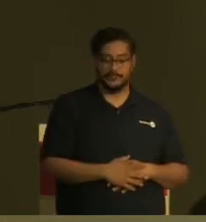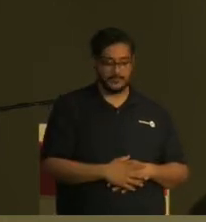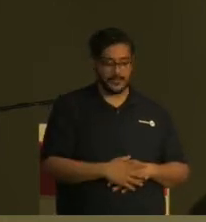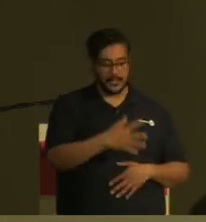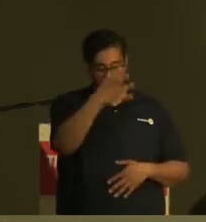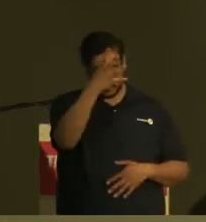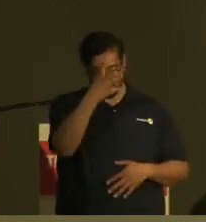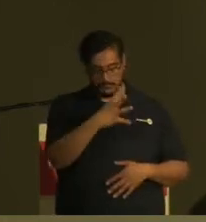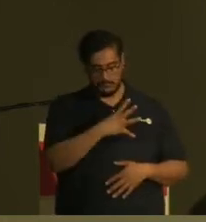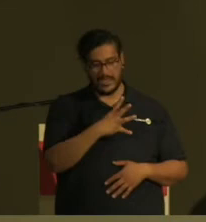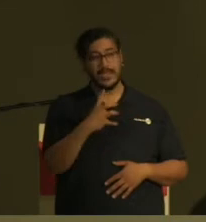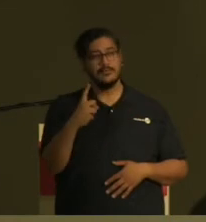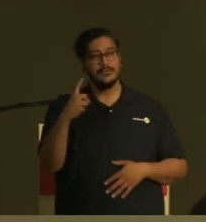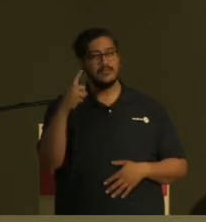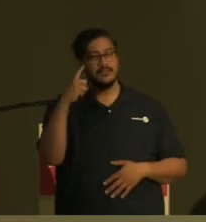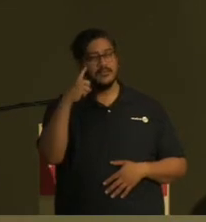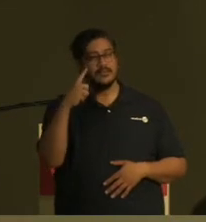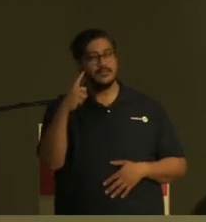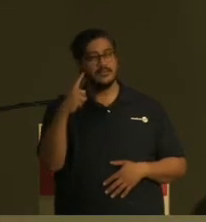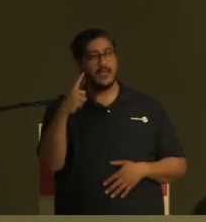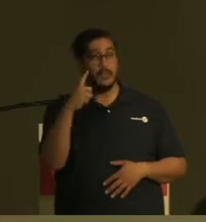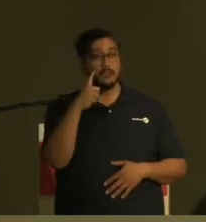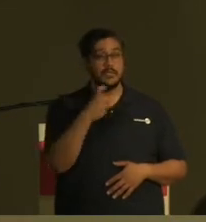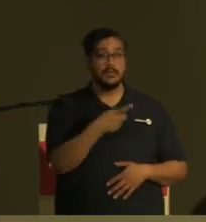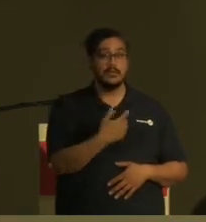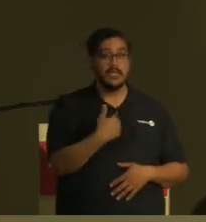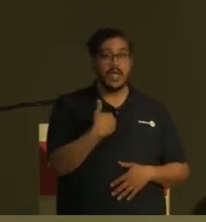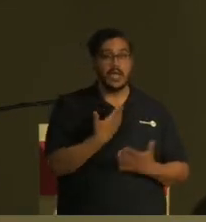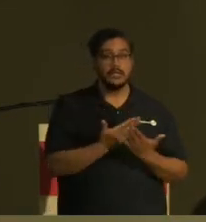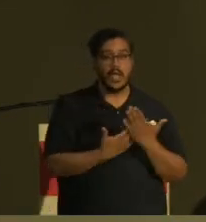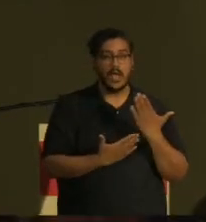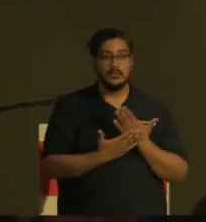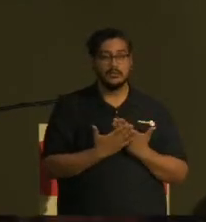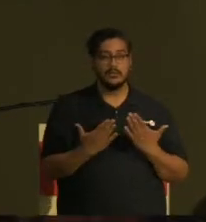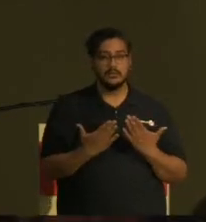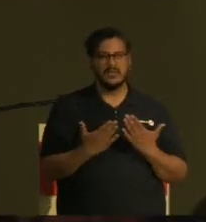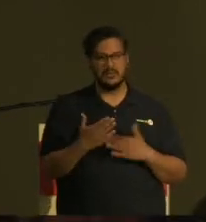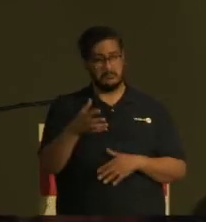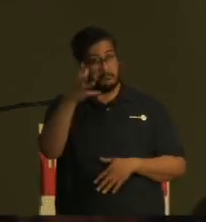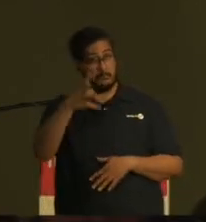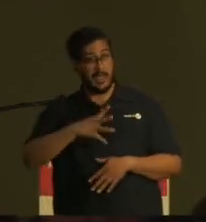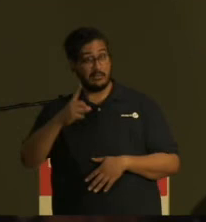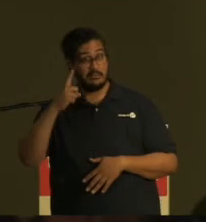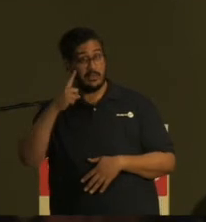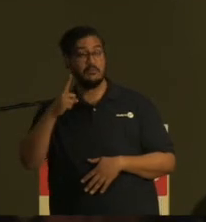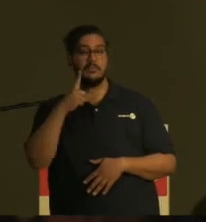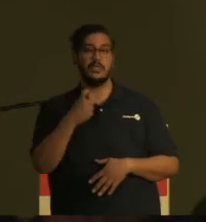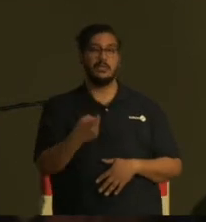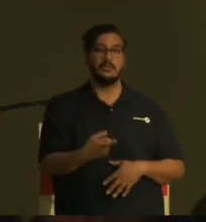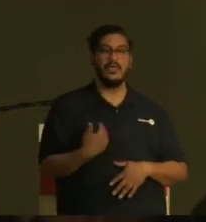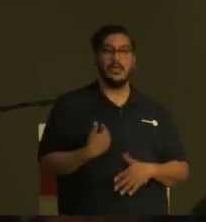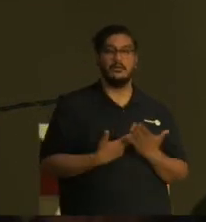"Man thinks because he has hands. Man thinks because he